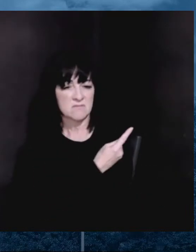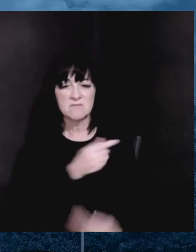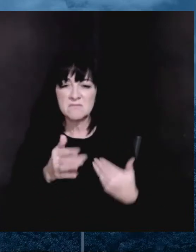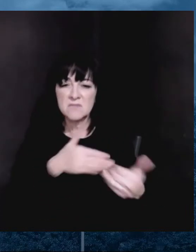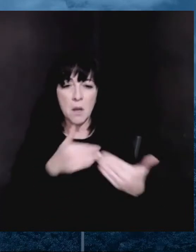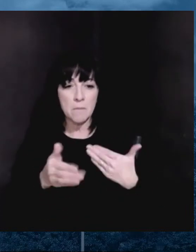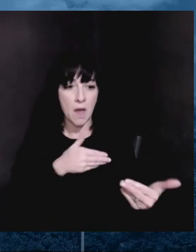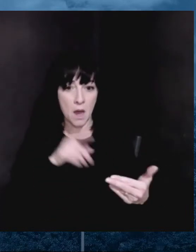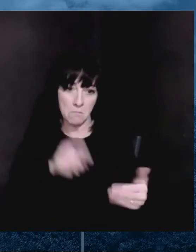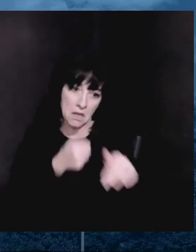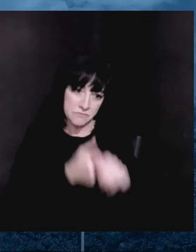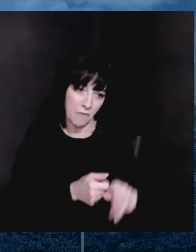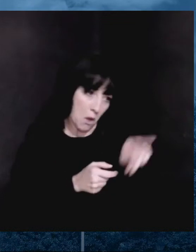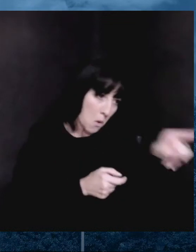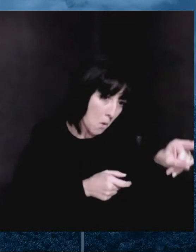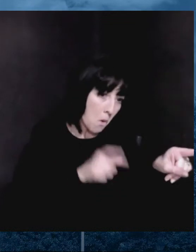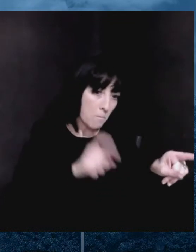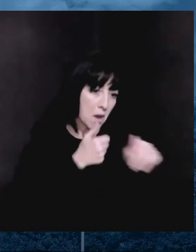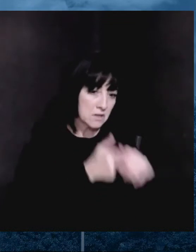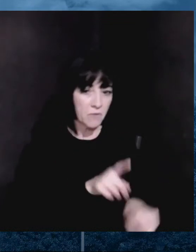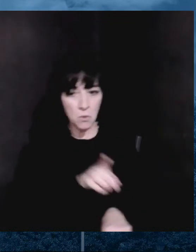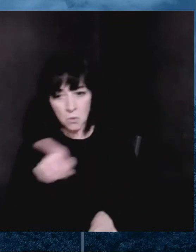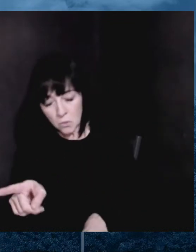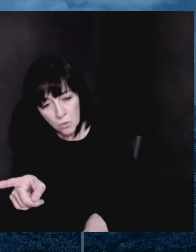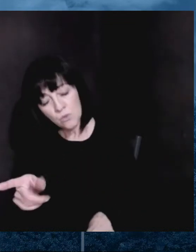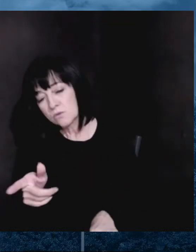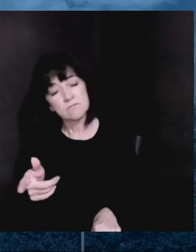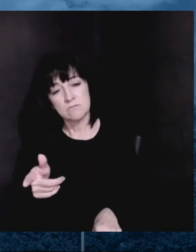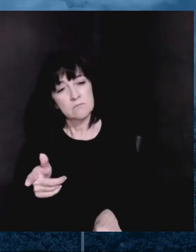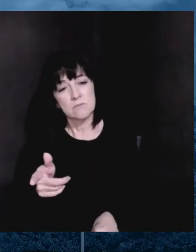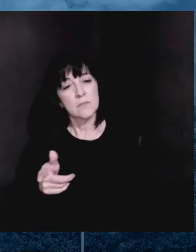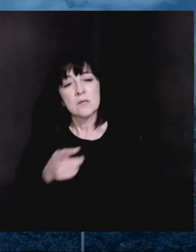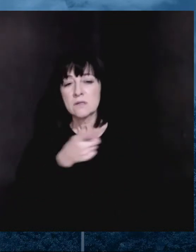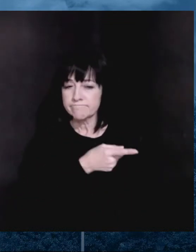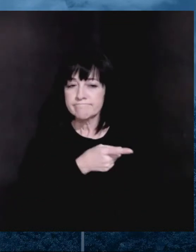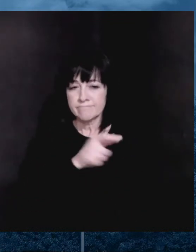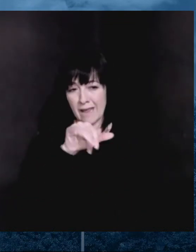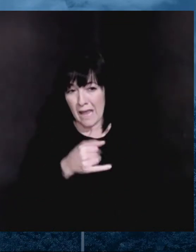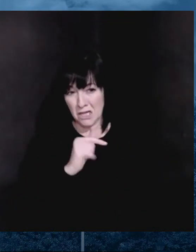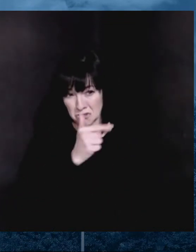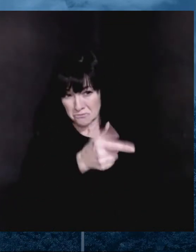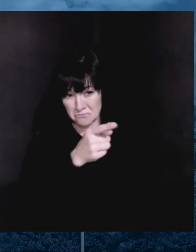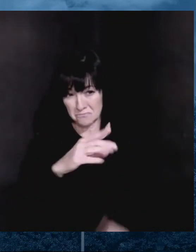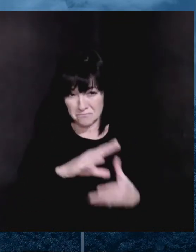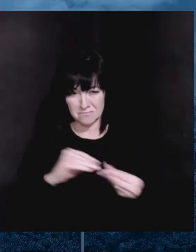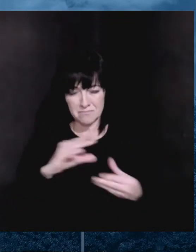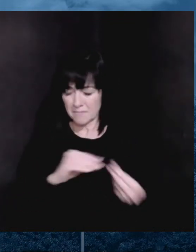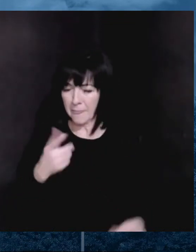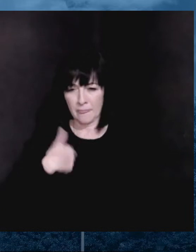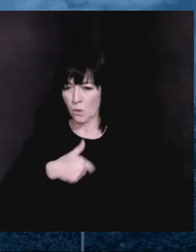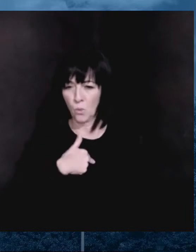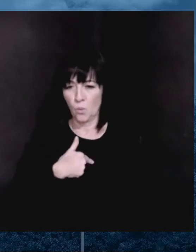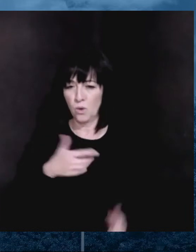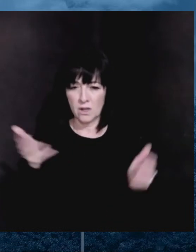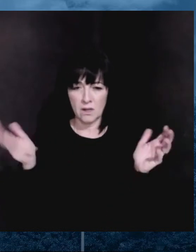add, Sarah, we've had meetings on this, and we were helping the hospitals in a number of capacity to make this happen, a number of